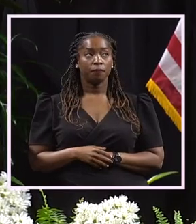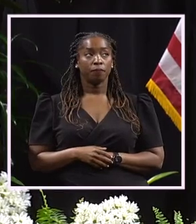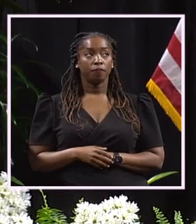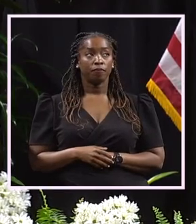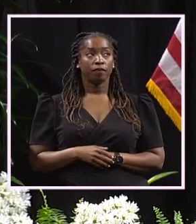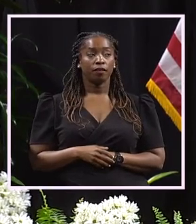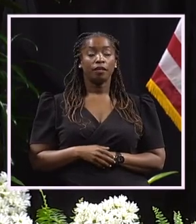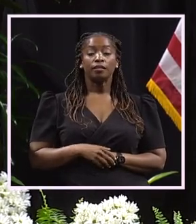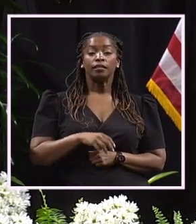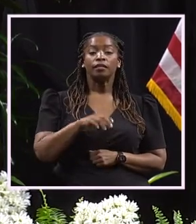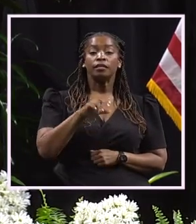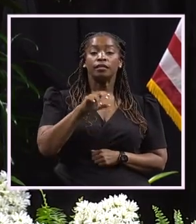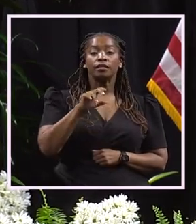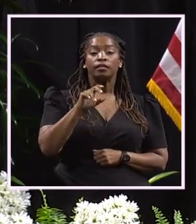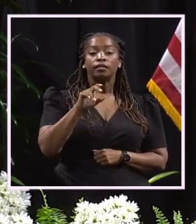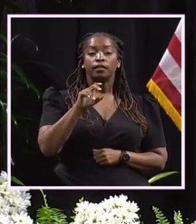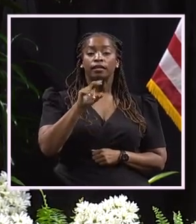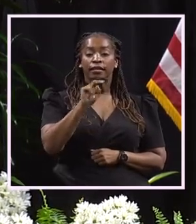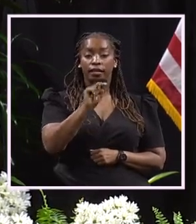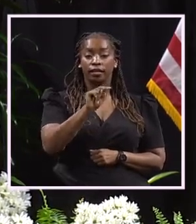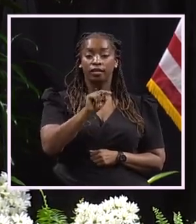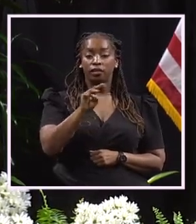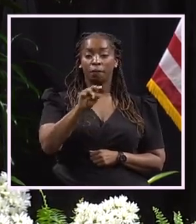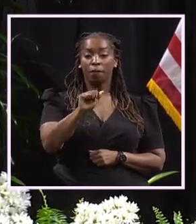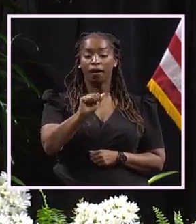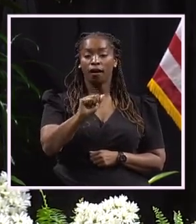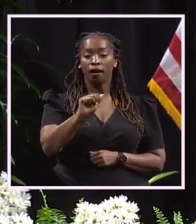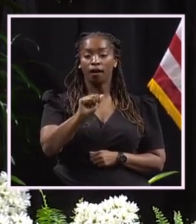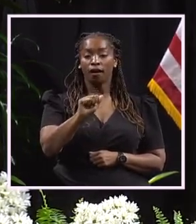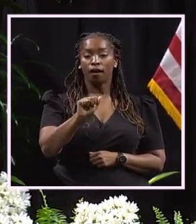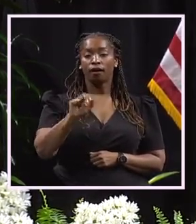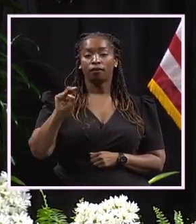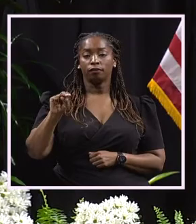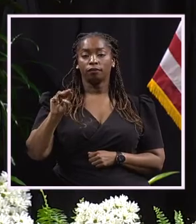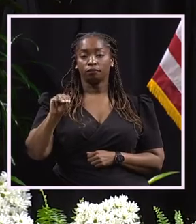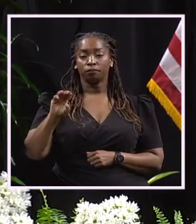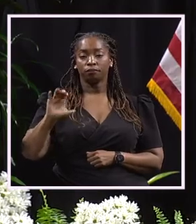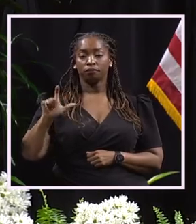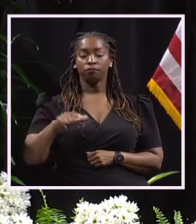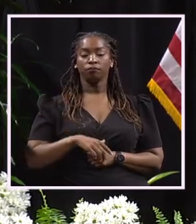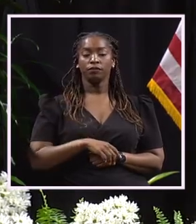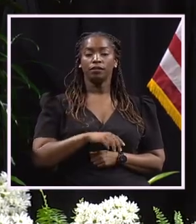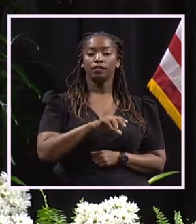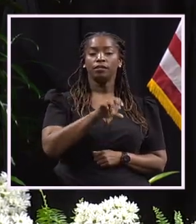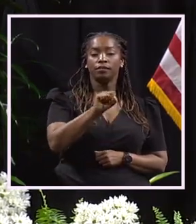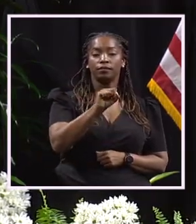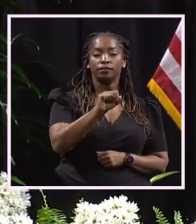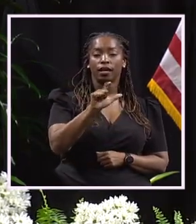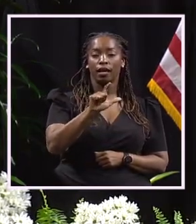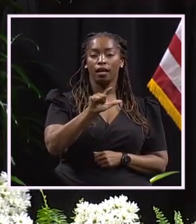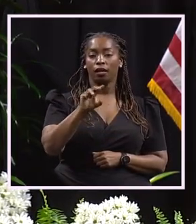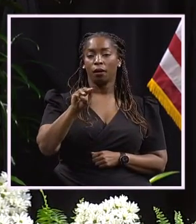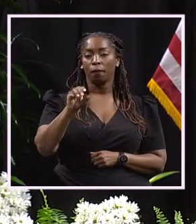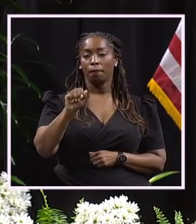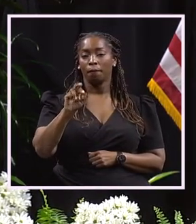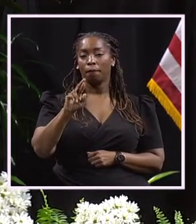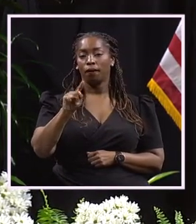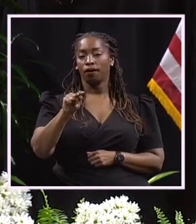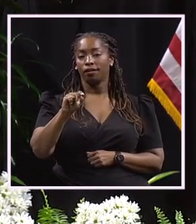Nicholas Ma, magna cum laude. Celia L. Martinez, Master of